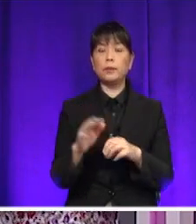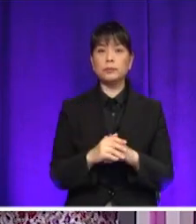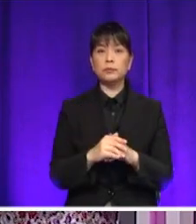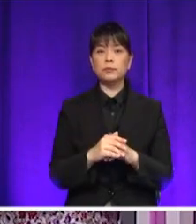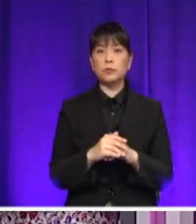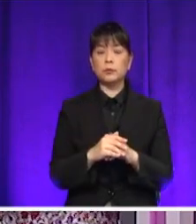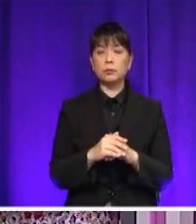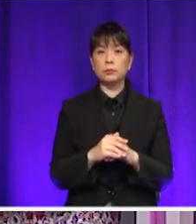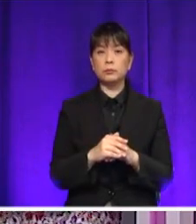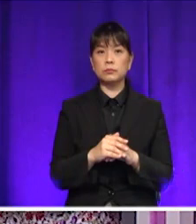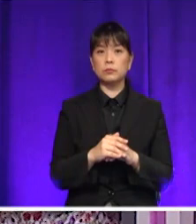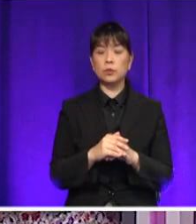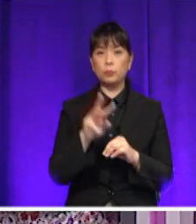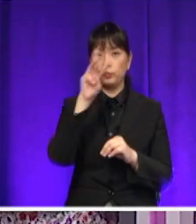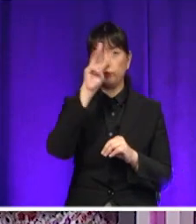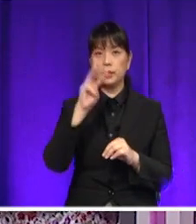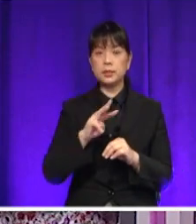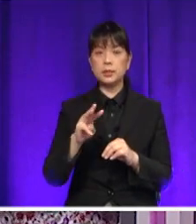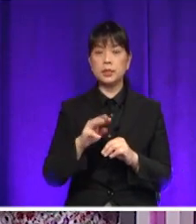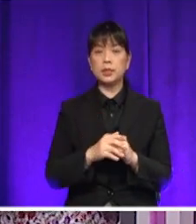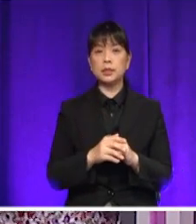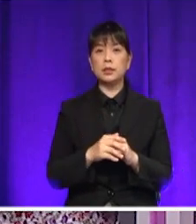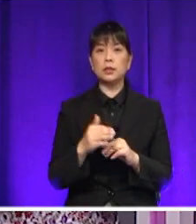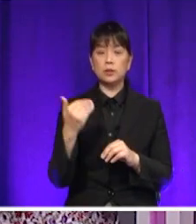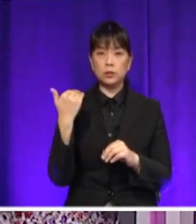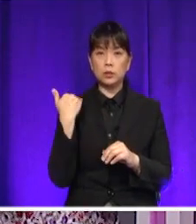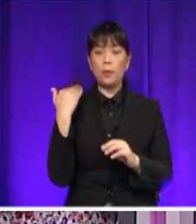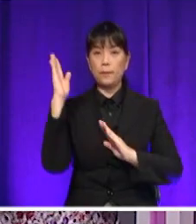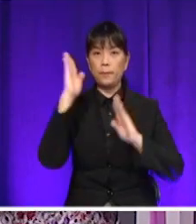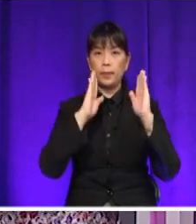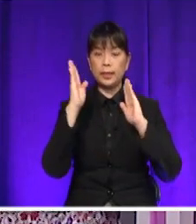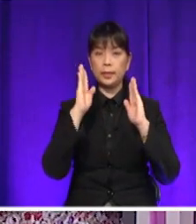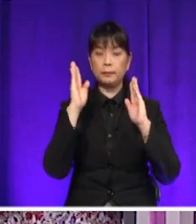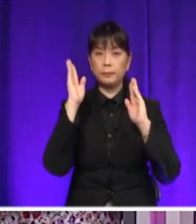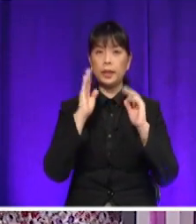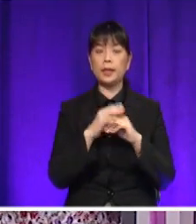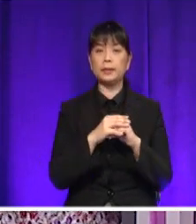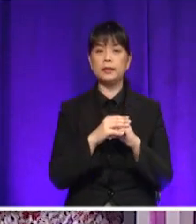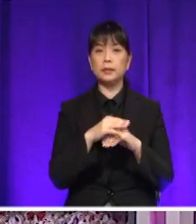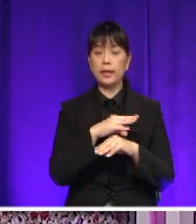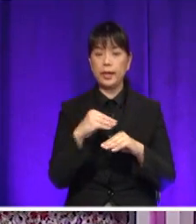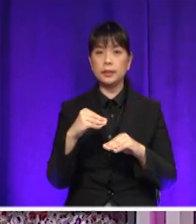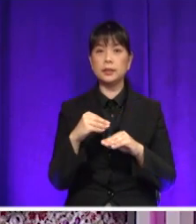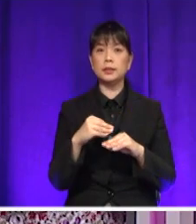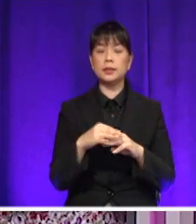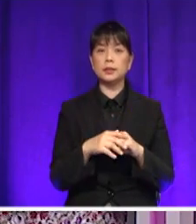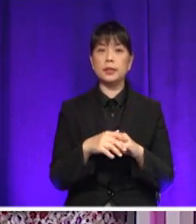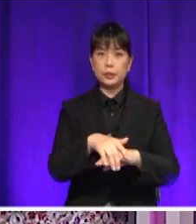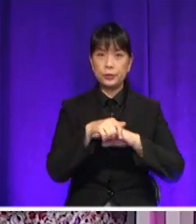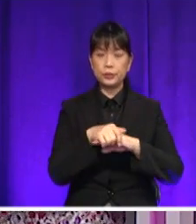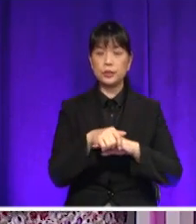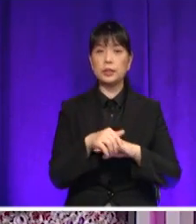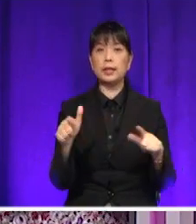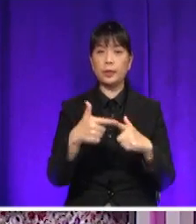in Malay or in other languages. Yes. Right? So for me personally, I will always tell my pupils, if you want